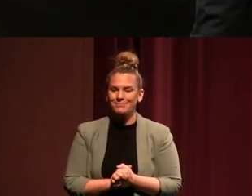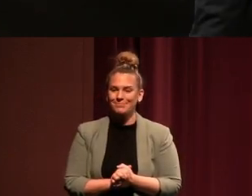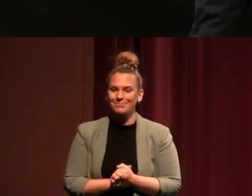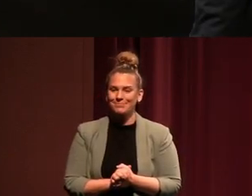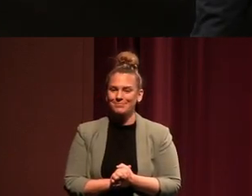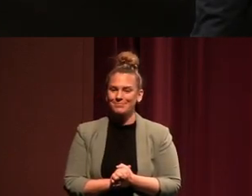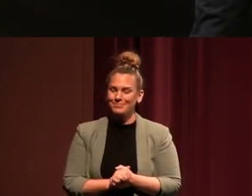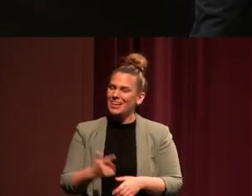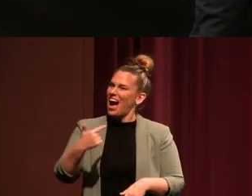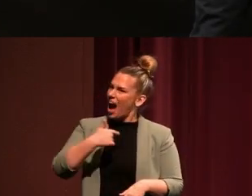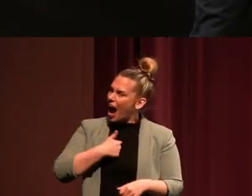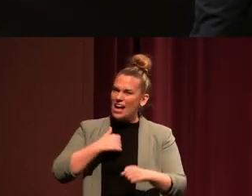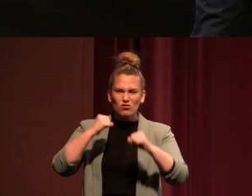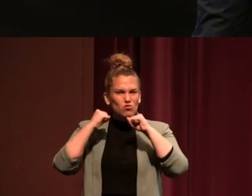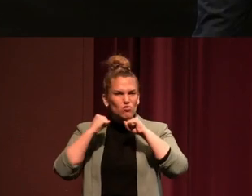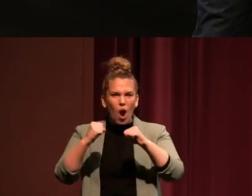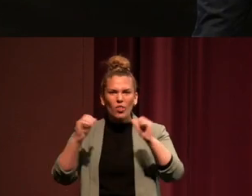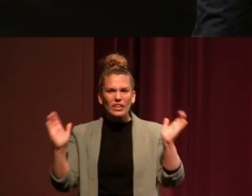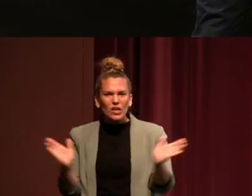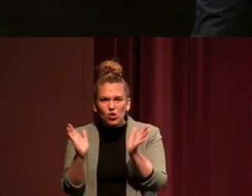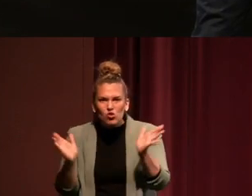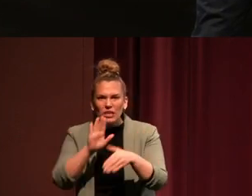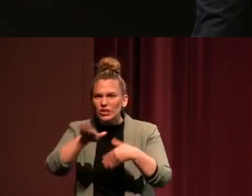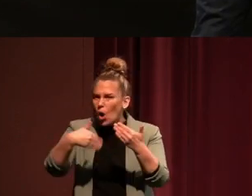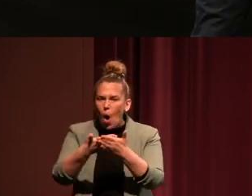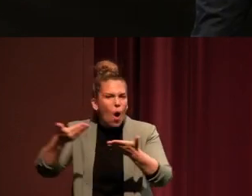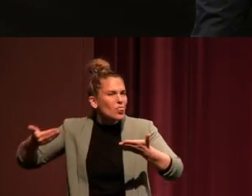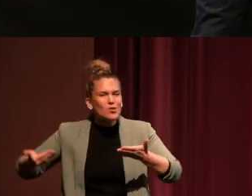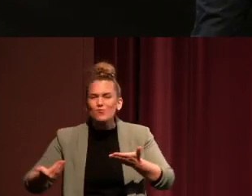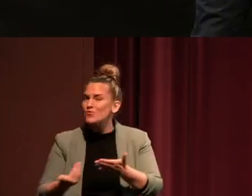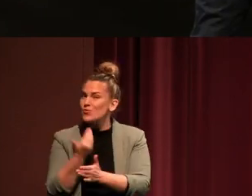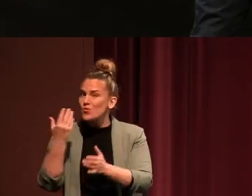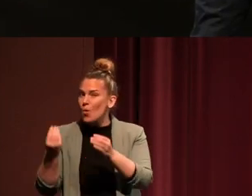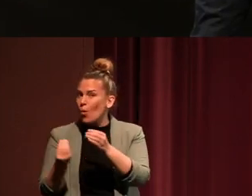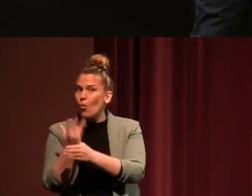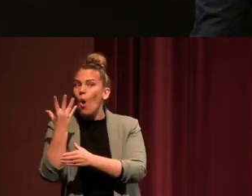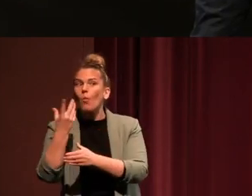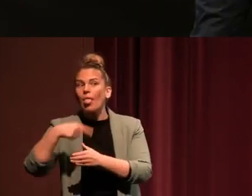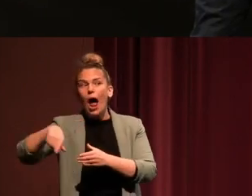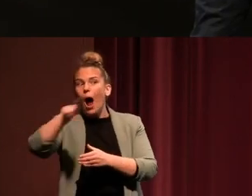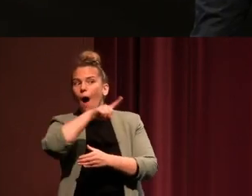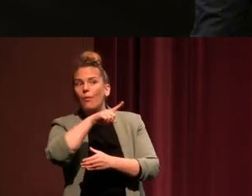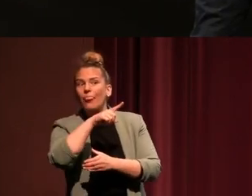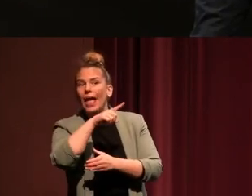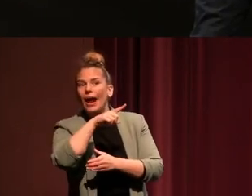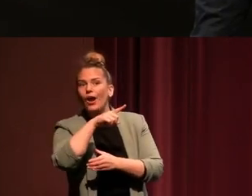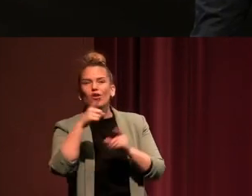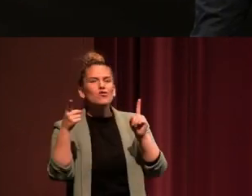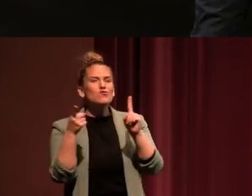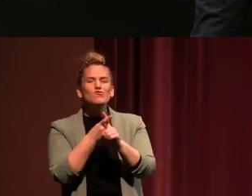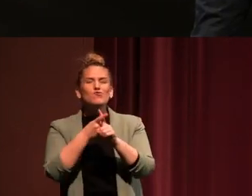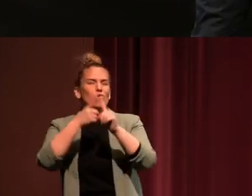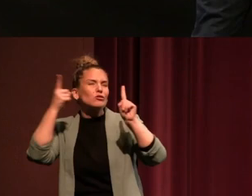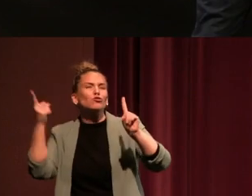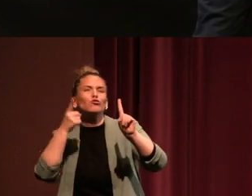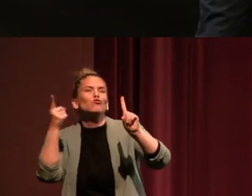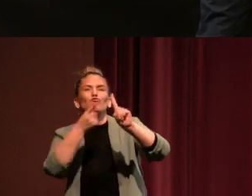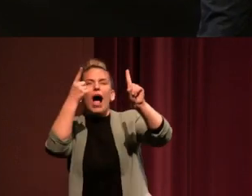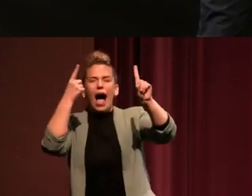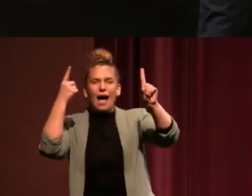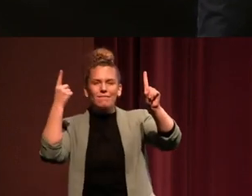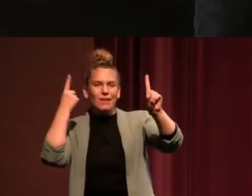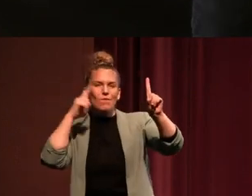I strongly encourage all the new growth out there to strive for old growth.